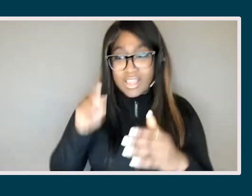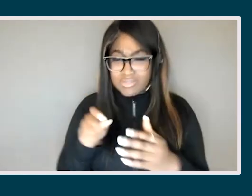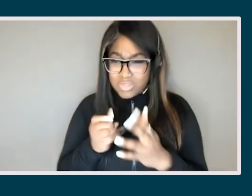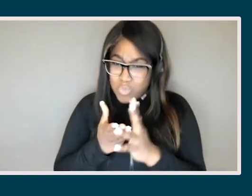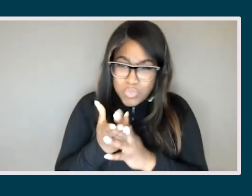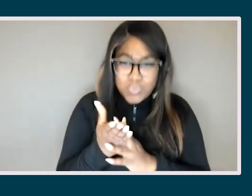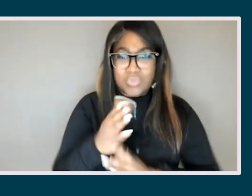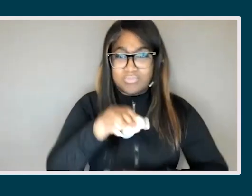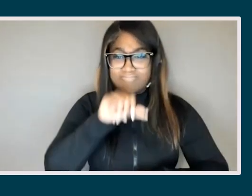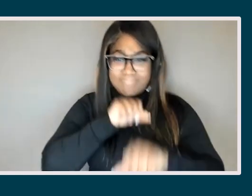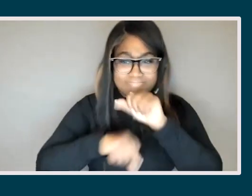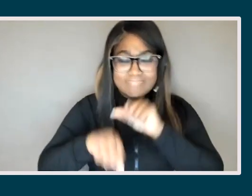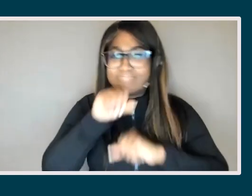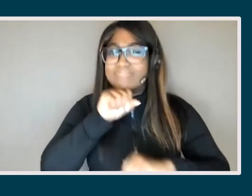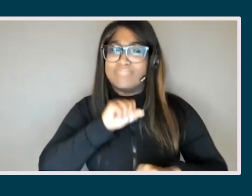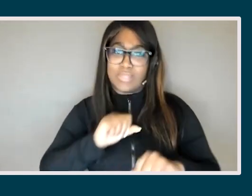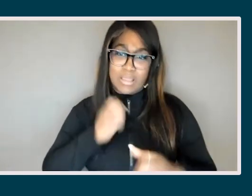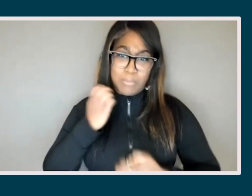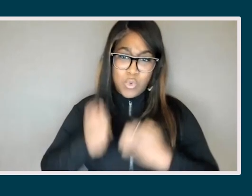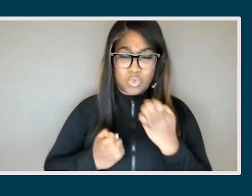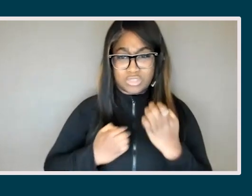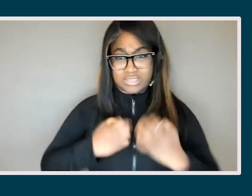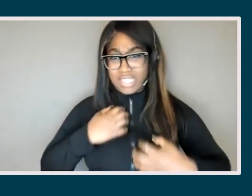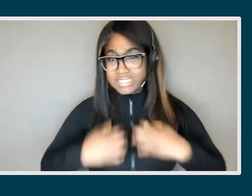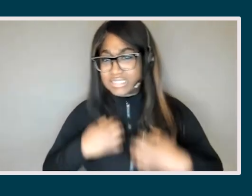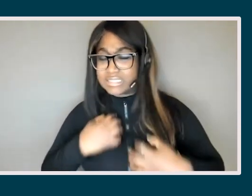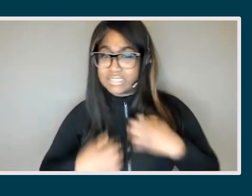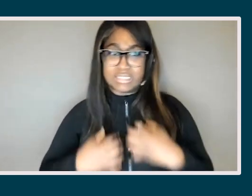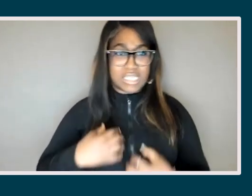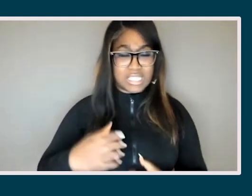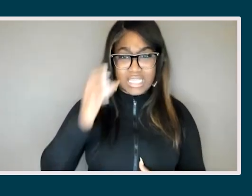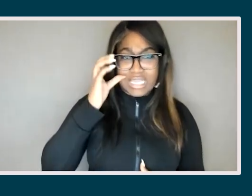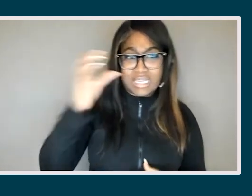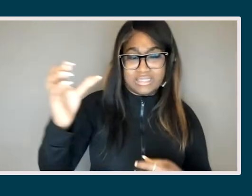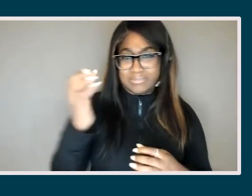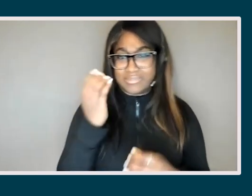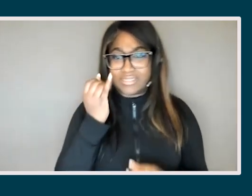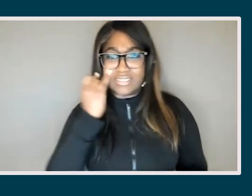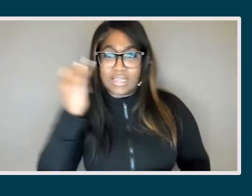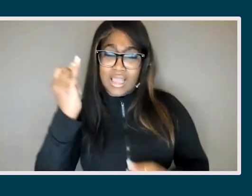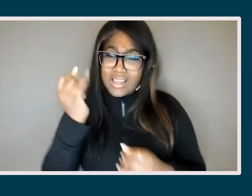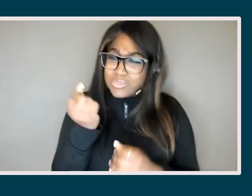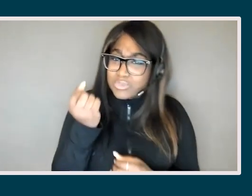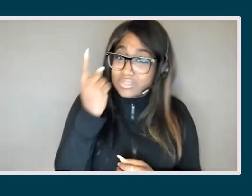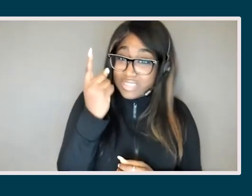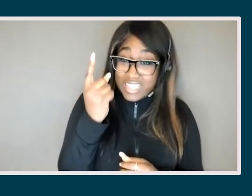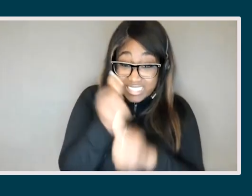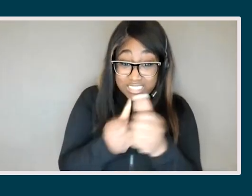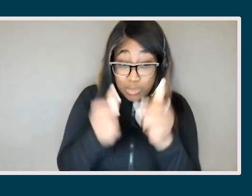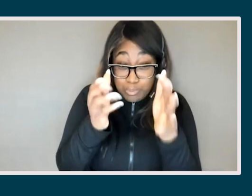through these emotions, the principles, and the concepts, and understand that each one of us on the